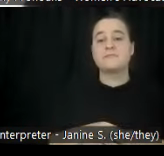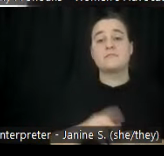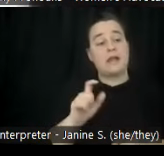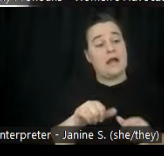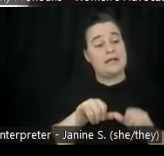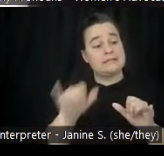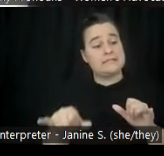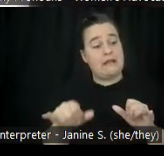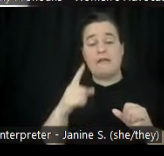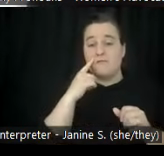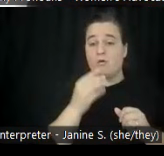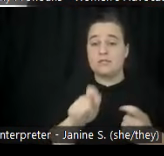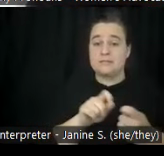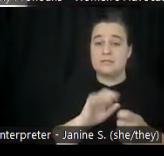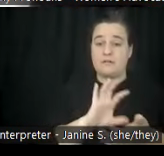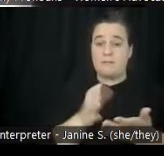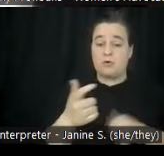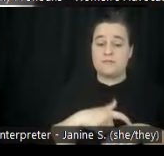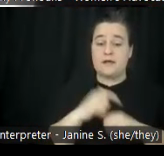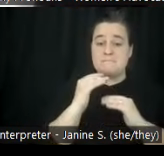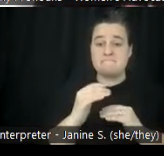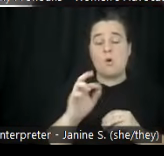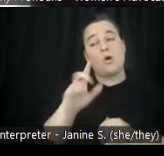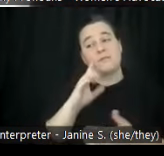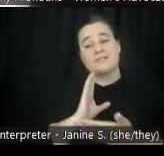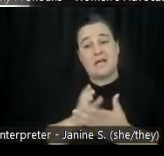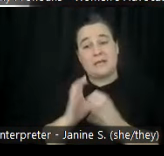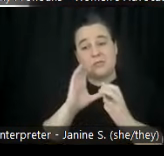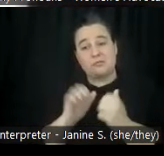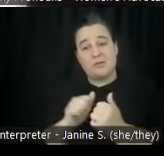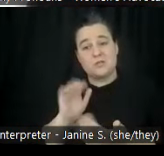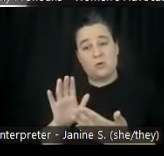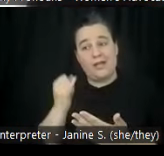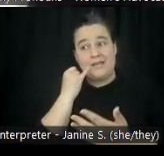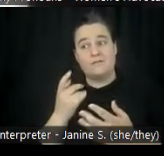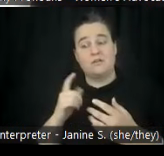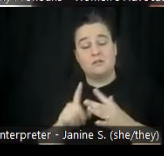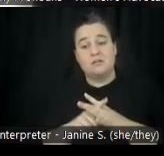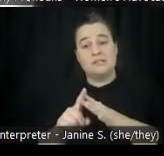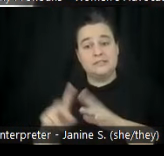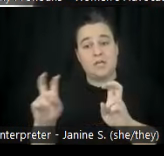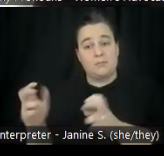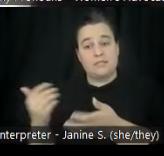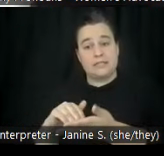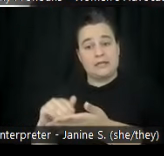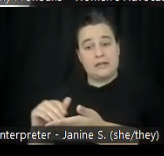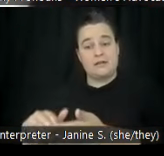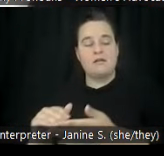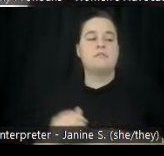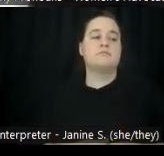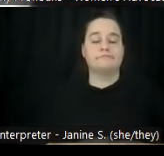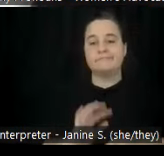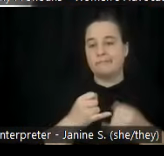time, or I'm going to stop communicating with you in this manner if you keep bringing up this topic. Setting those